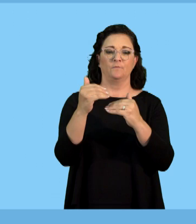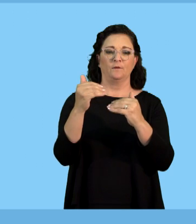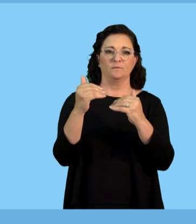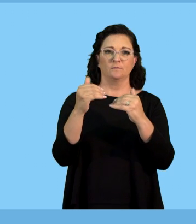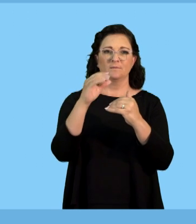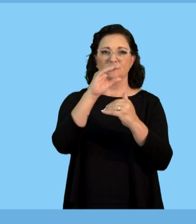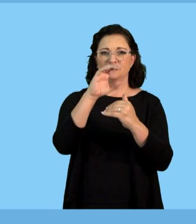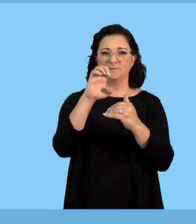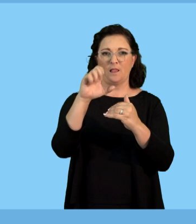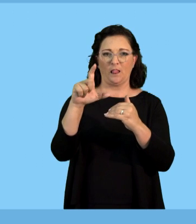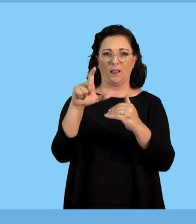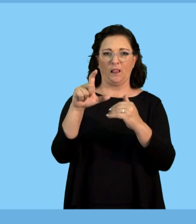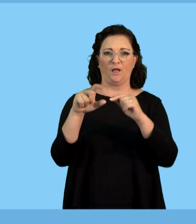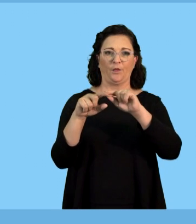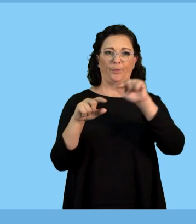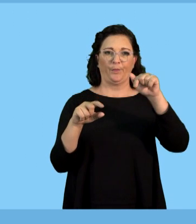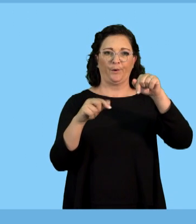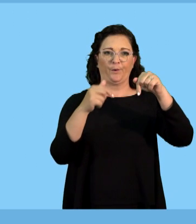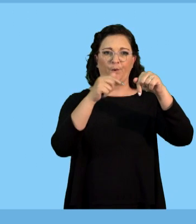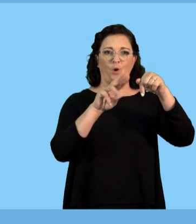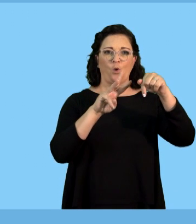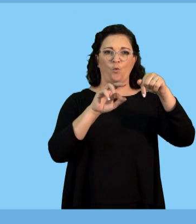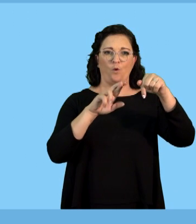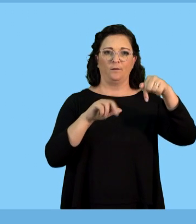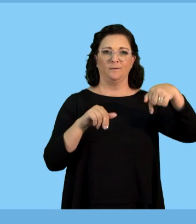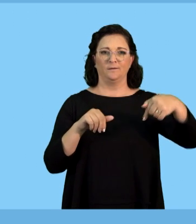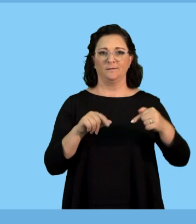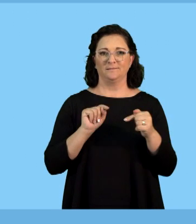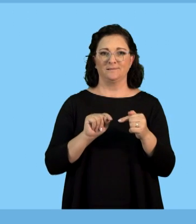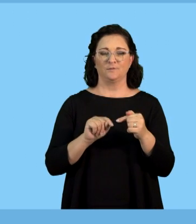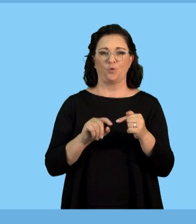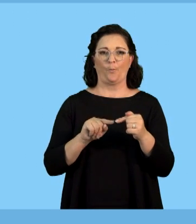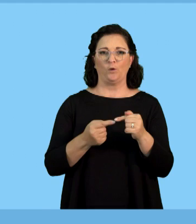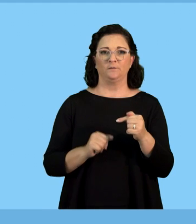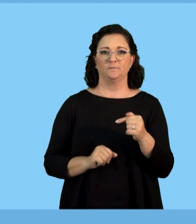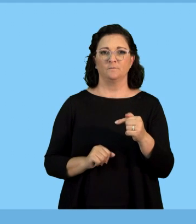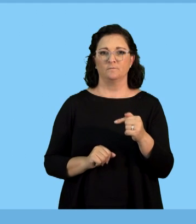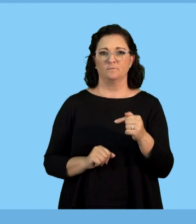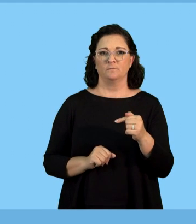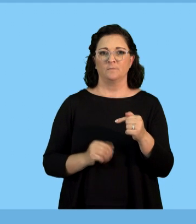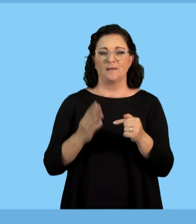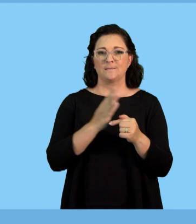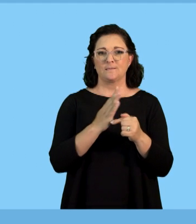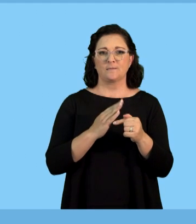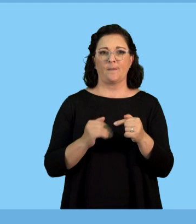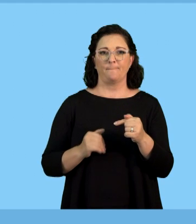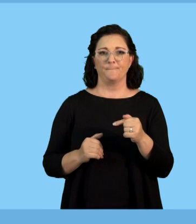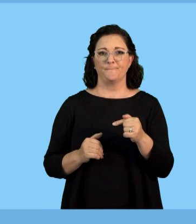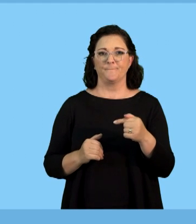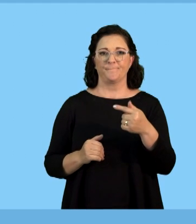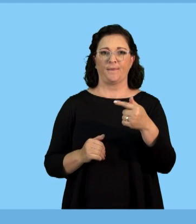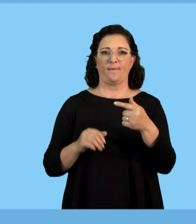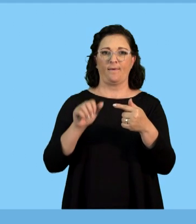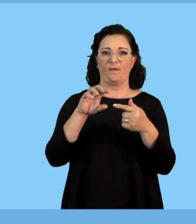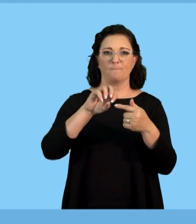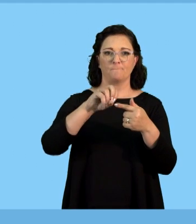wires from the cells, once it gets to this point, some of the current will